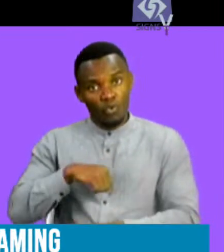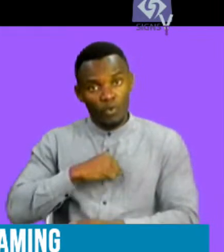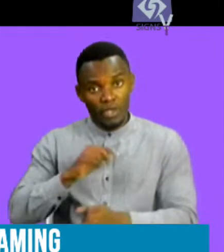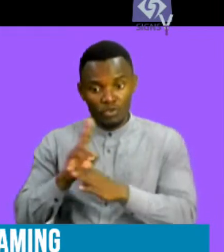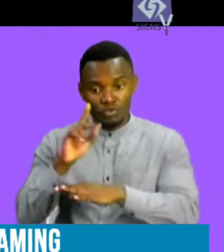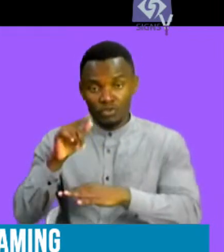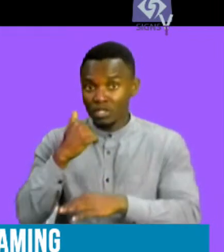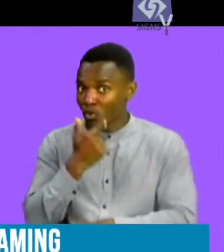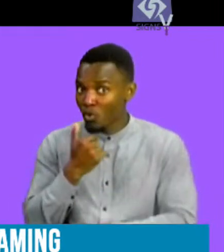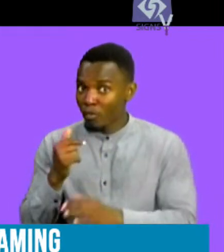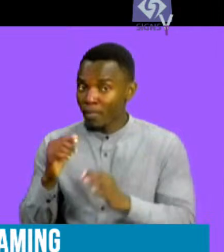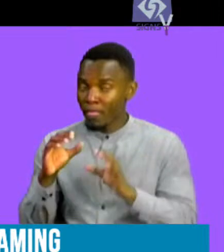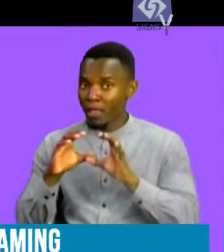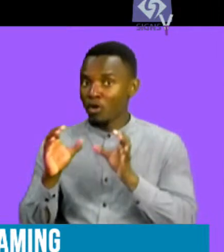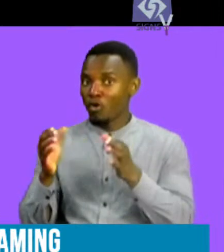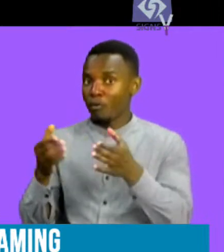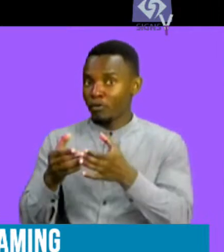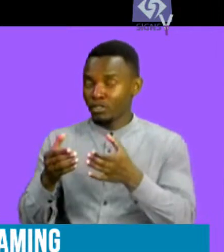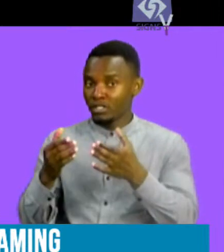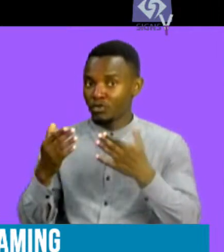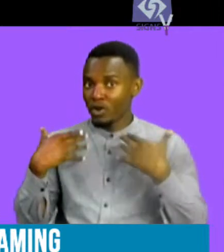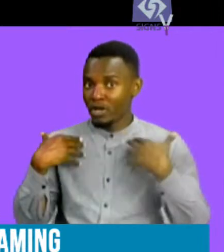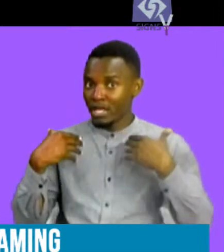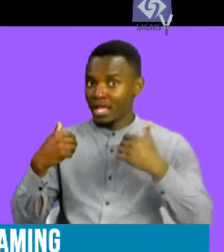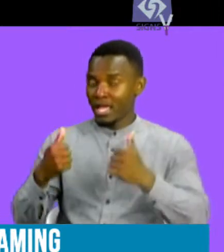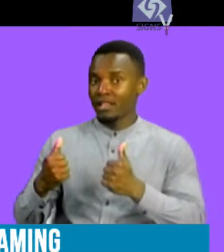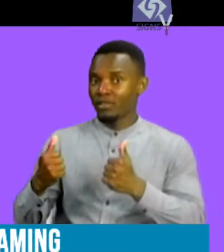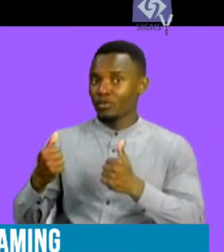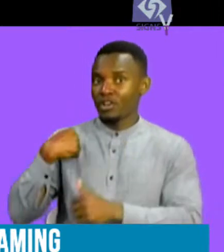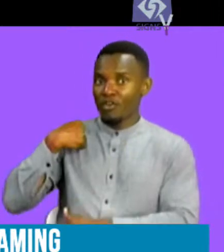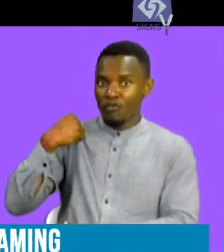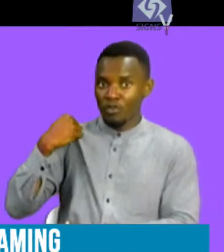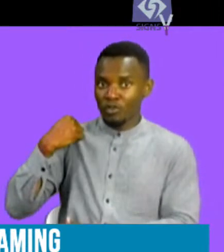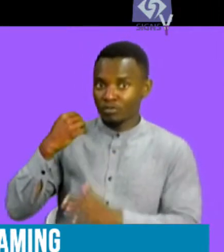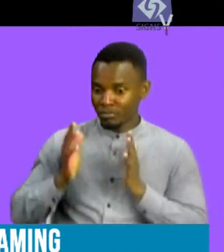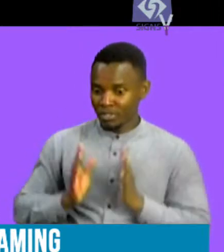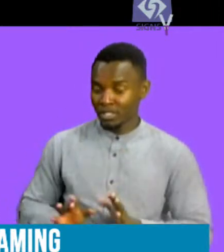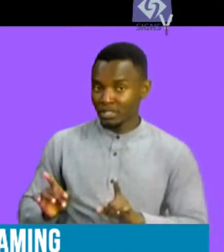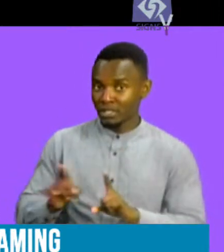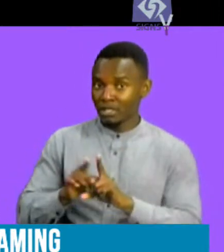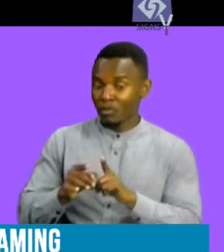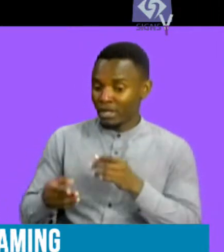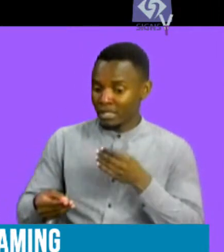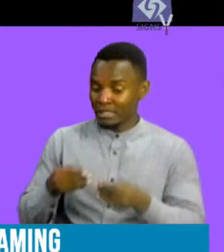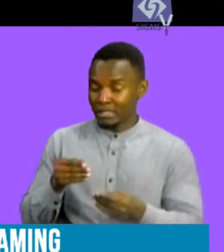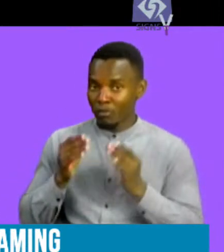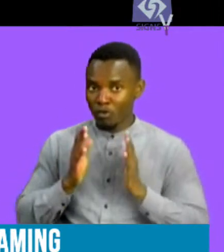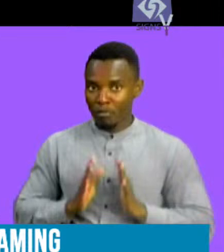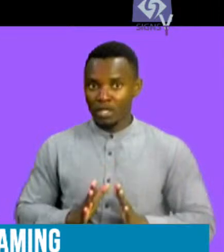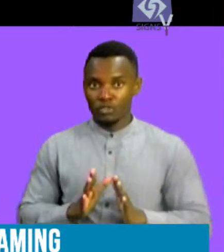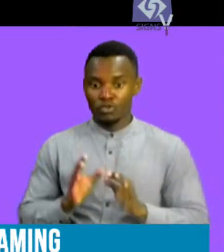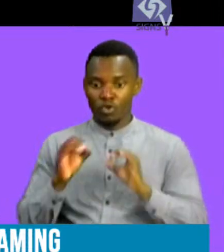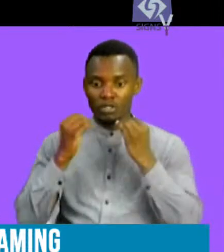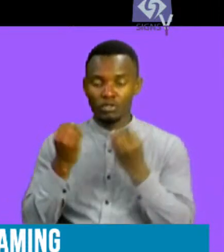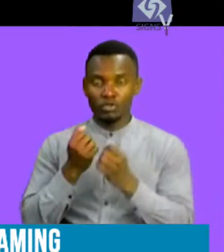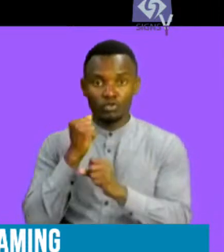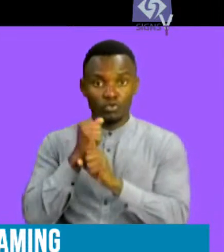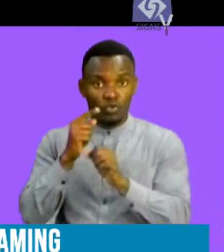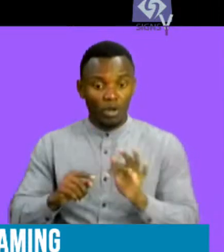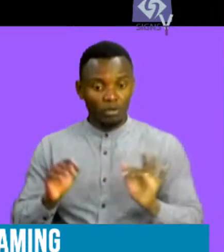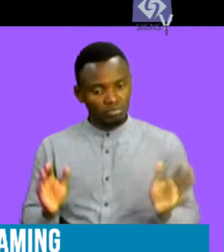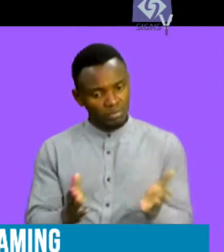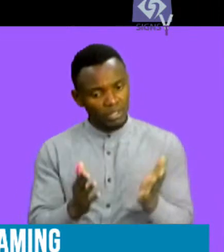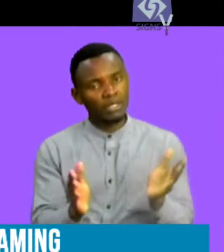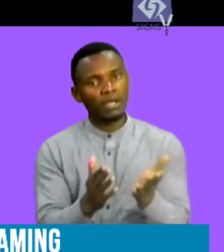health volunteers and the disabled persons organizations to ensure that they mobilize them, and so that they are able